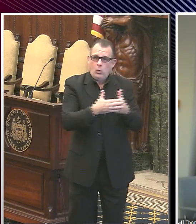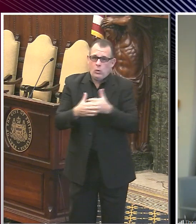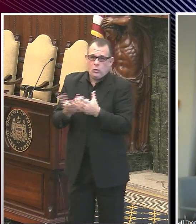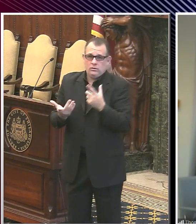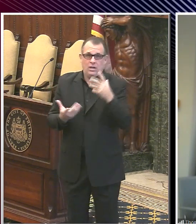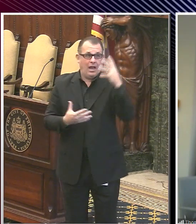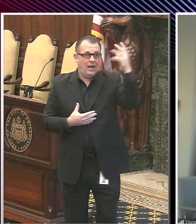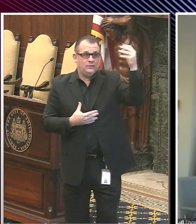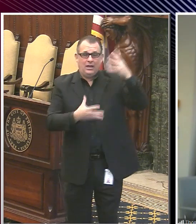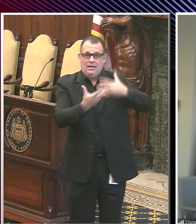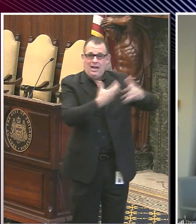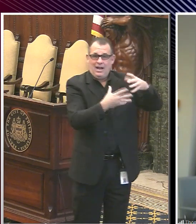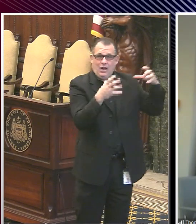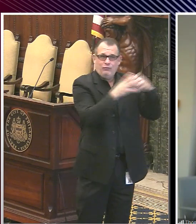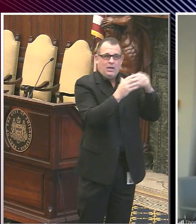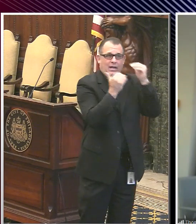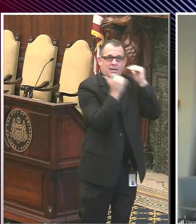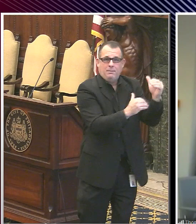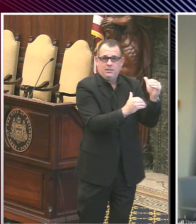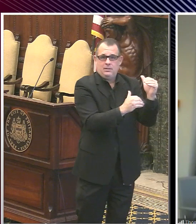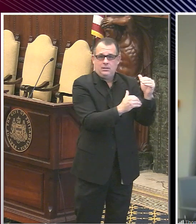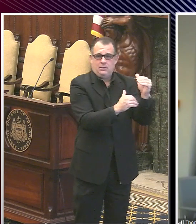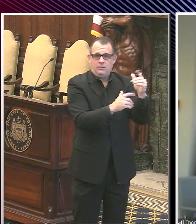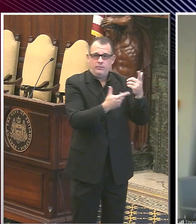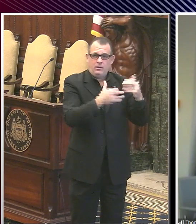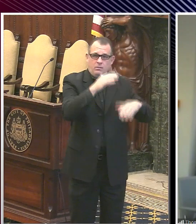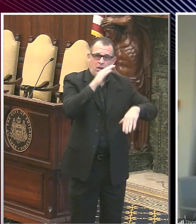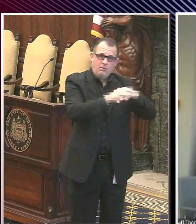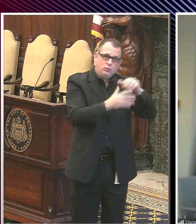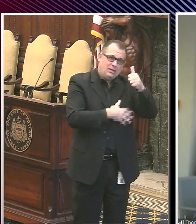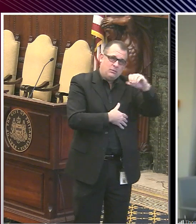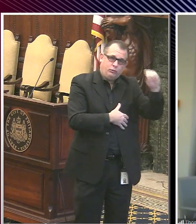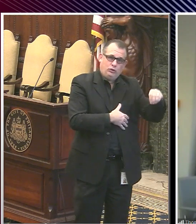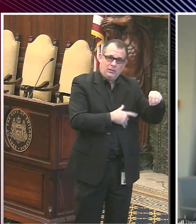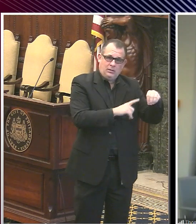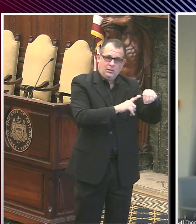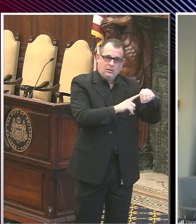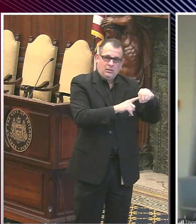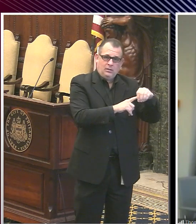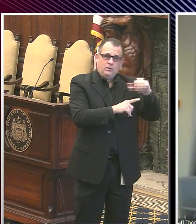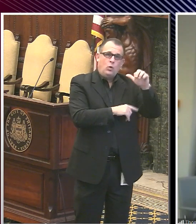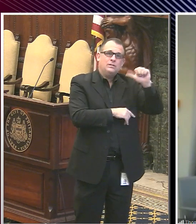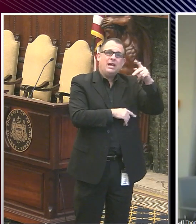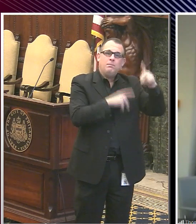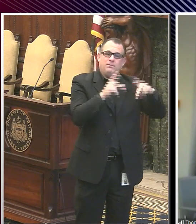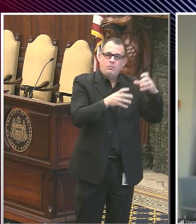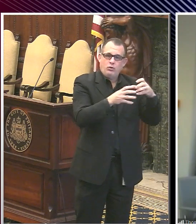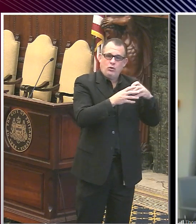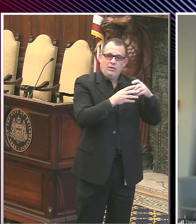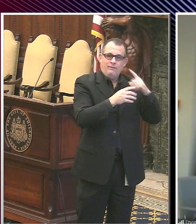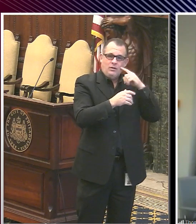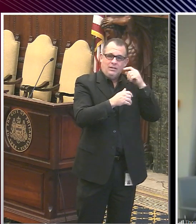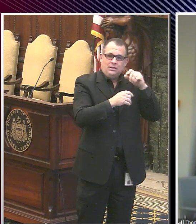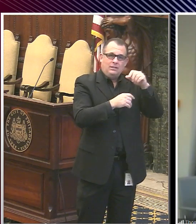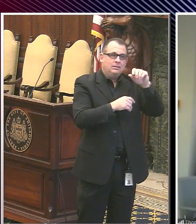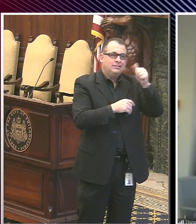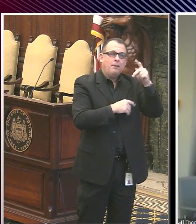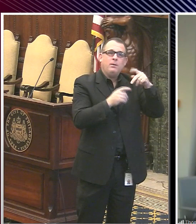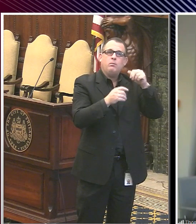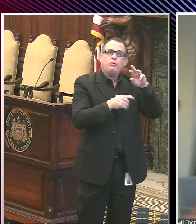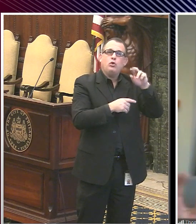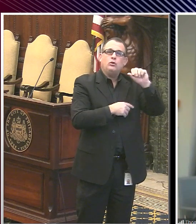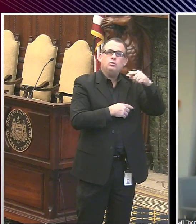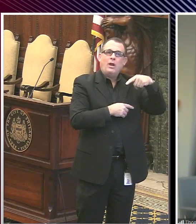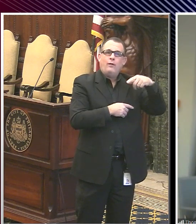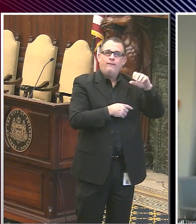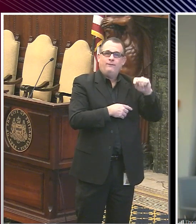We'll restrict outdoor gatherings to 10% occupancy or 10 persons per 1,000 square feet. A cap